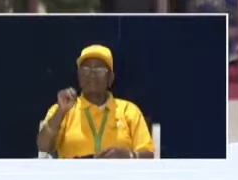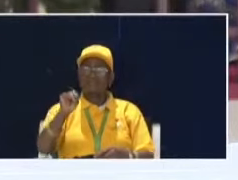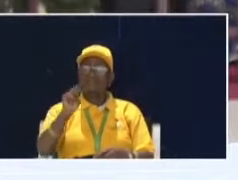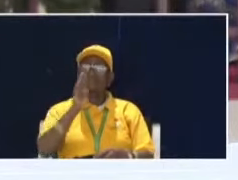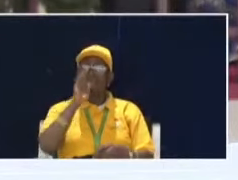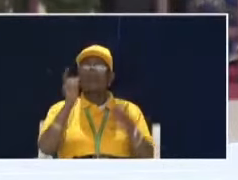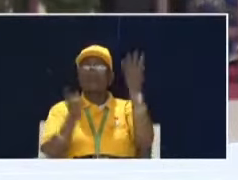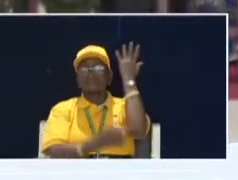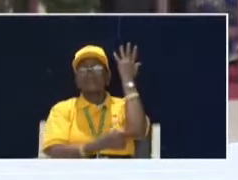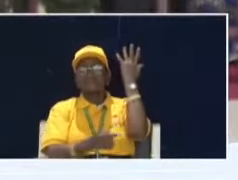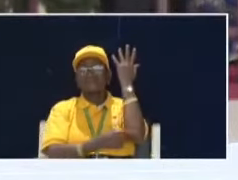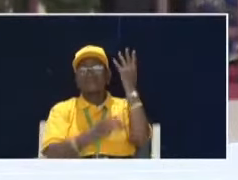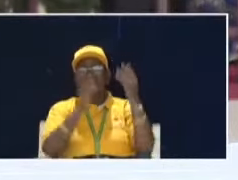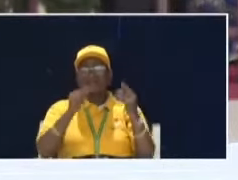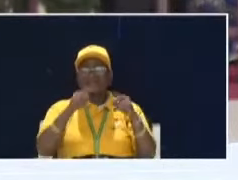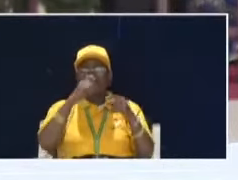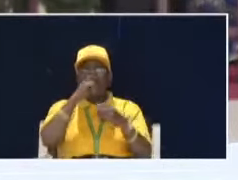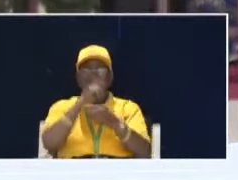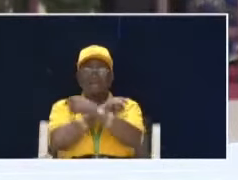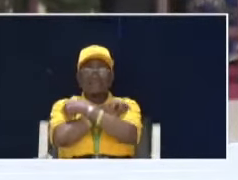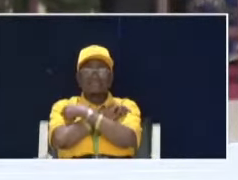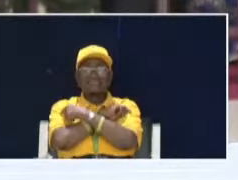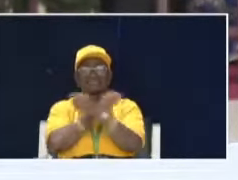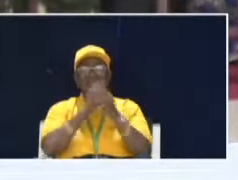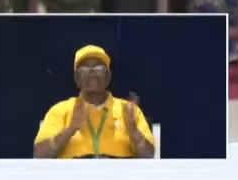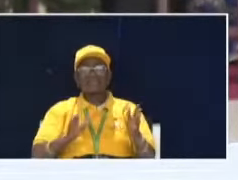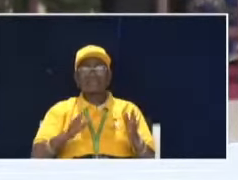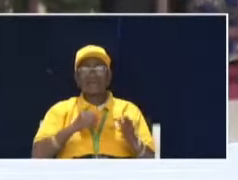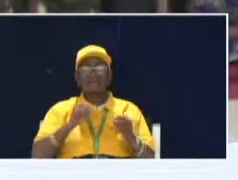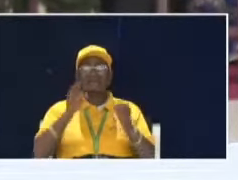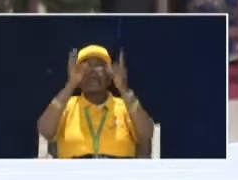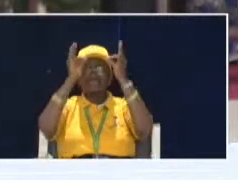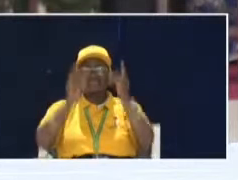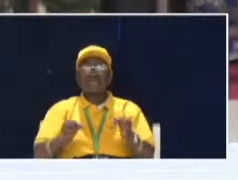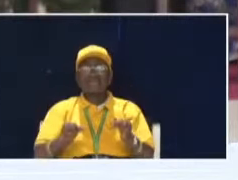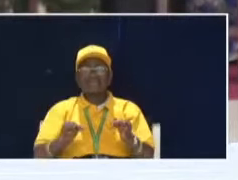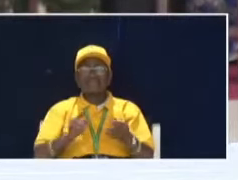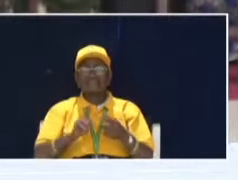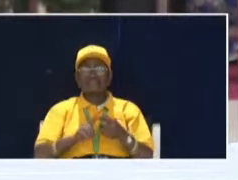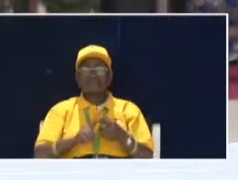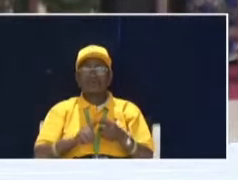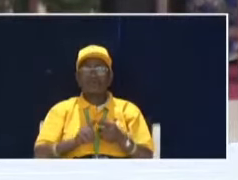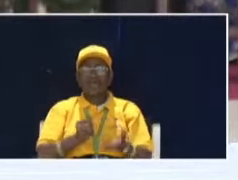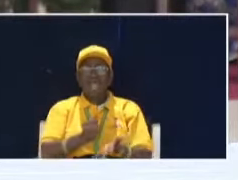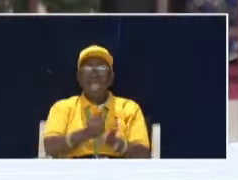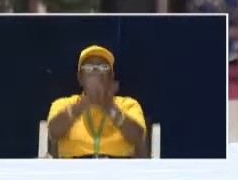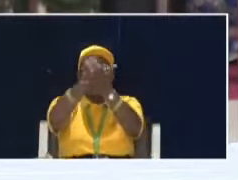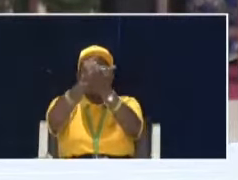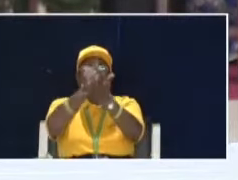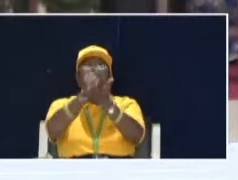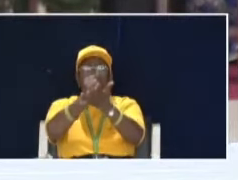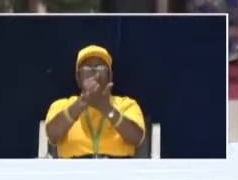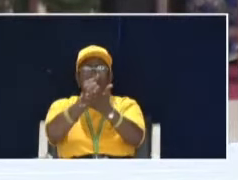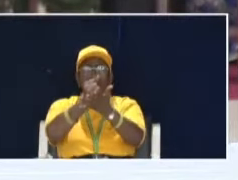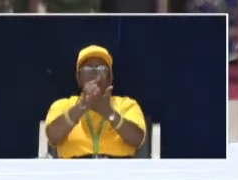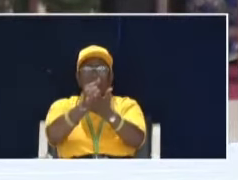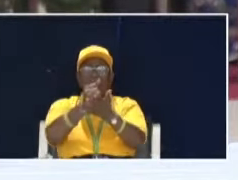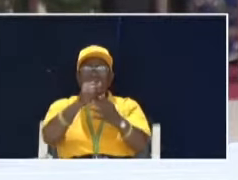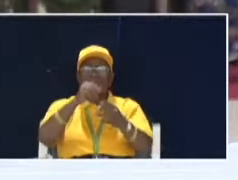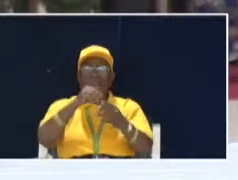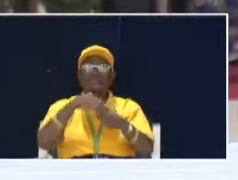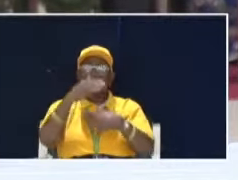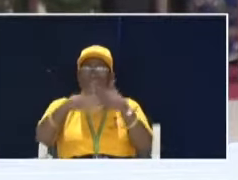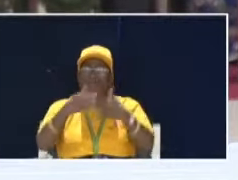tormented by the Egyptian, and decided to help. In the process,